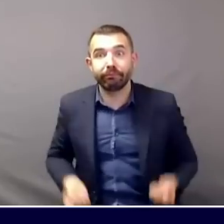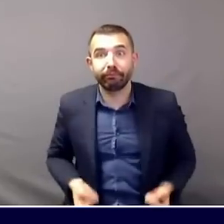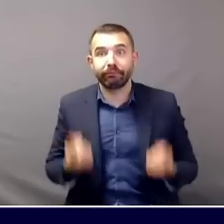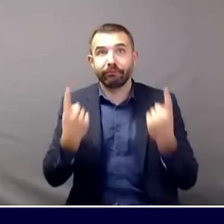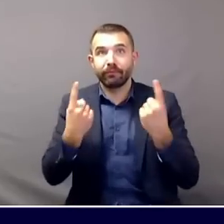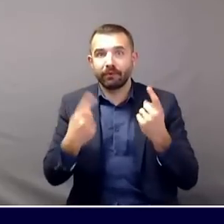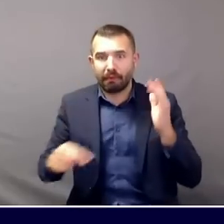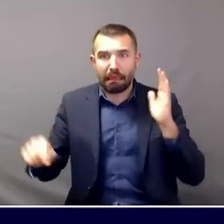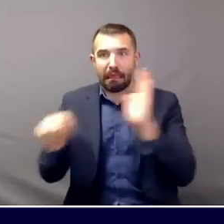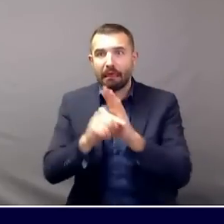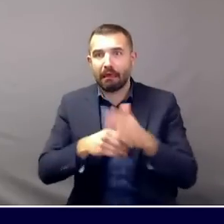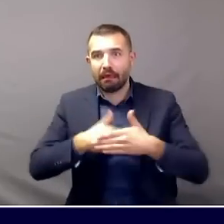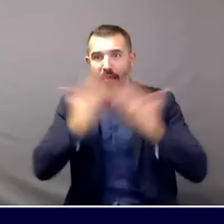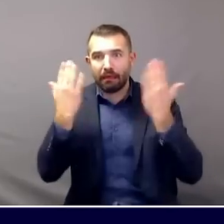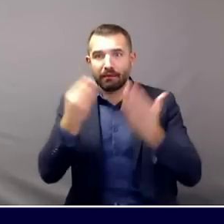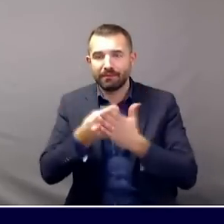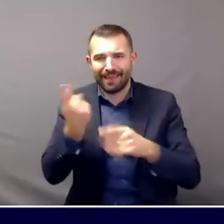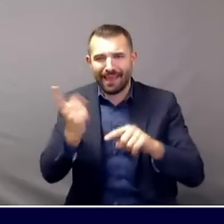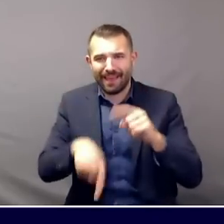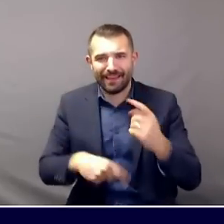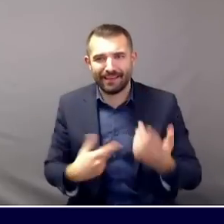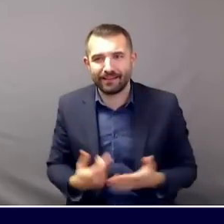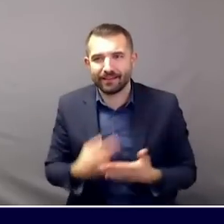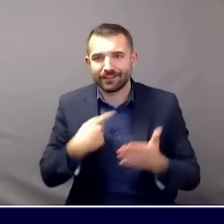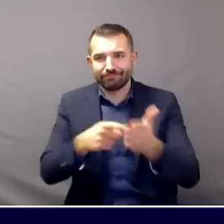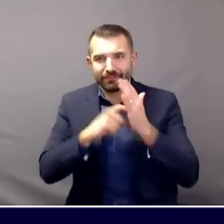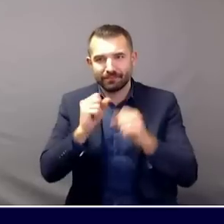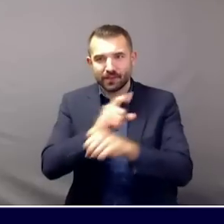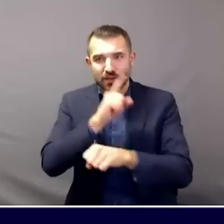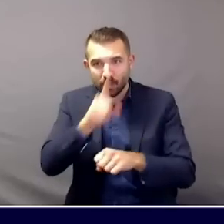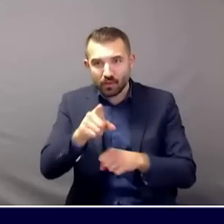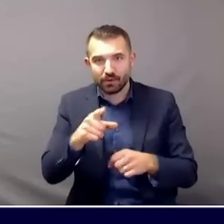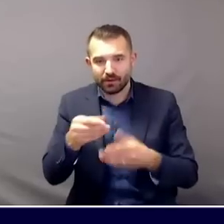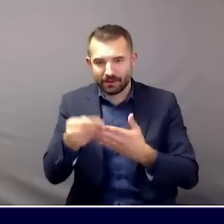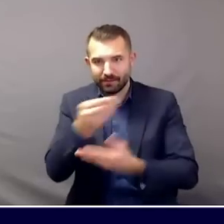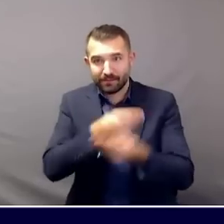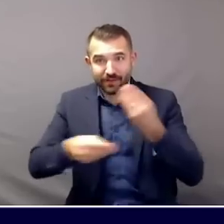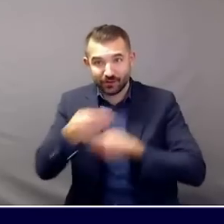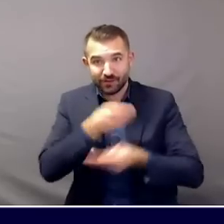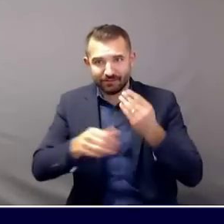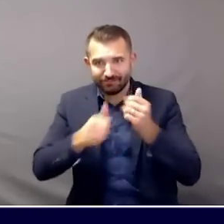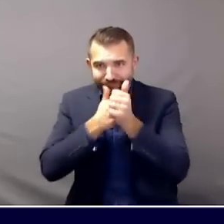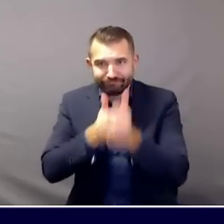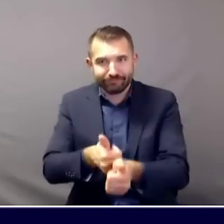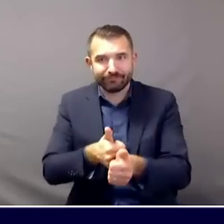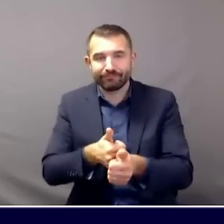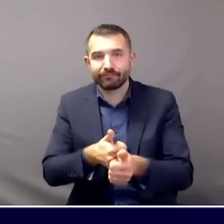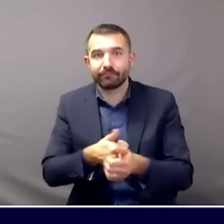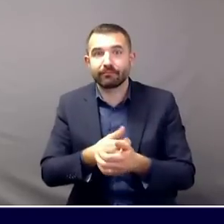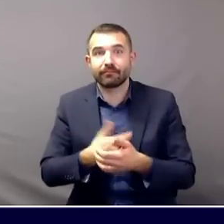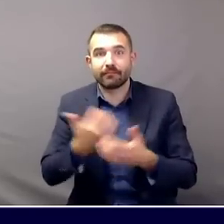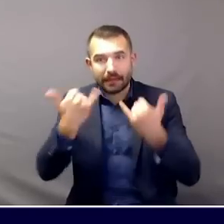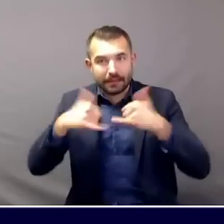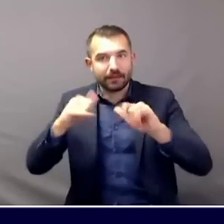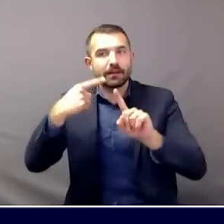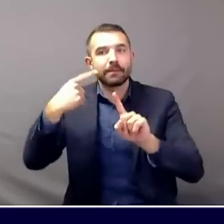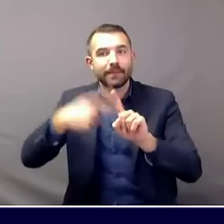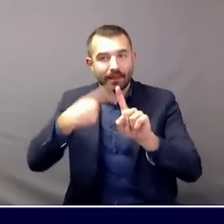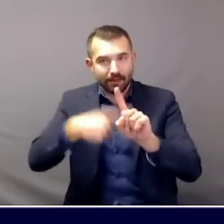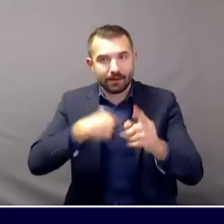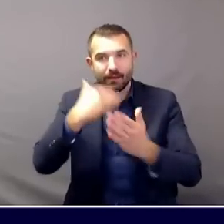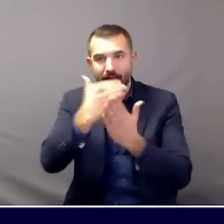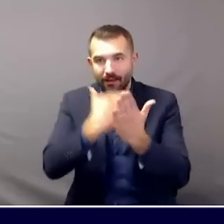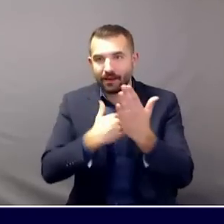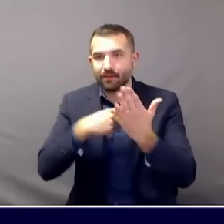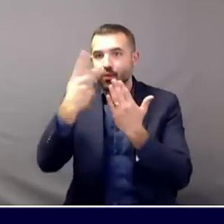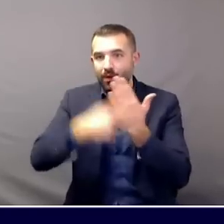Maine Housing or with a local CAP agency to apply for rental assistance if they still need it, or even arrearages that are due. We can